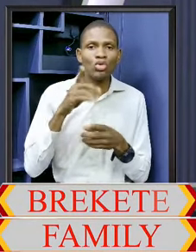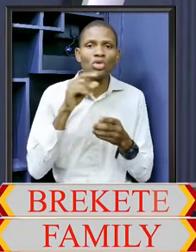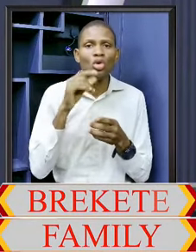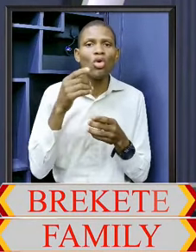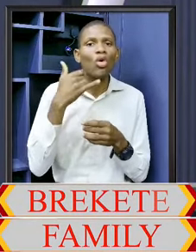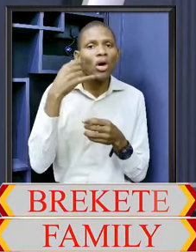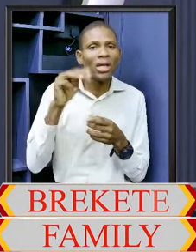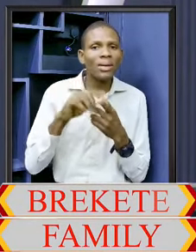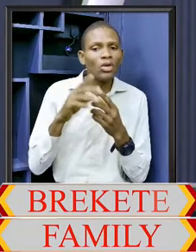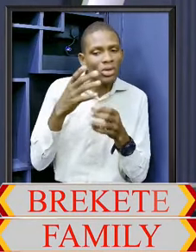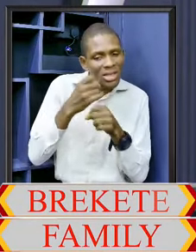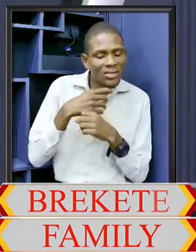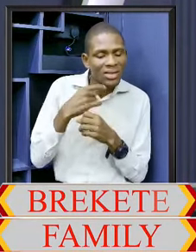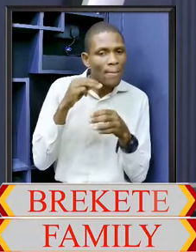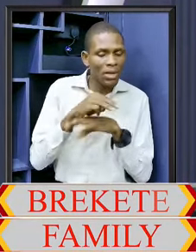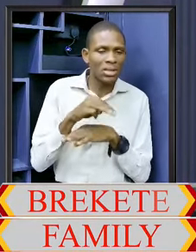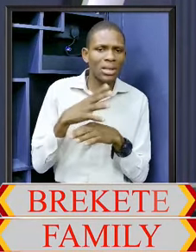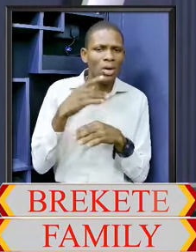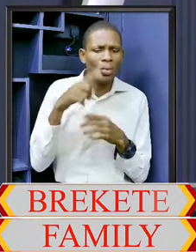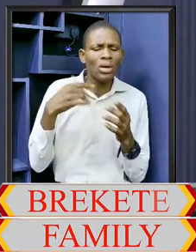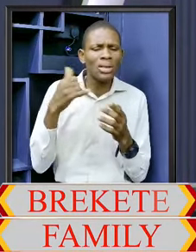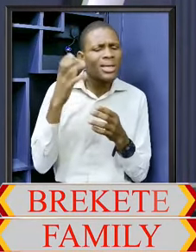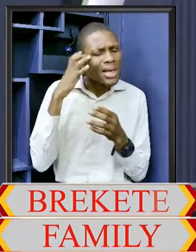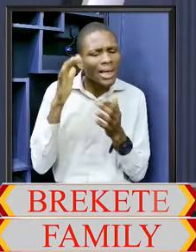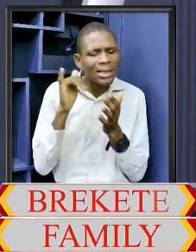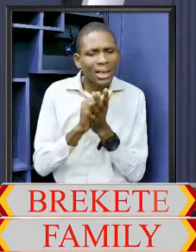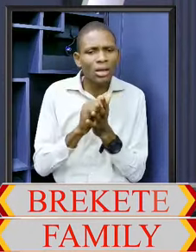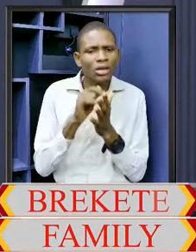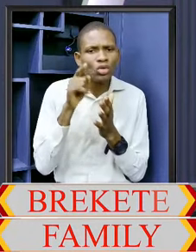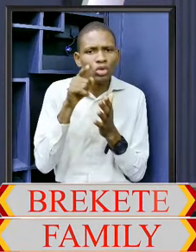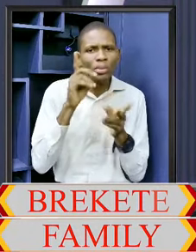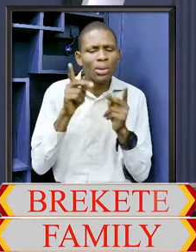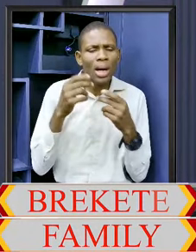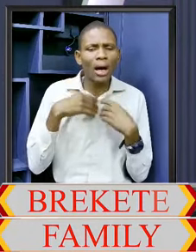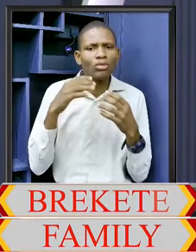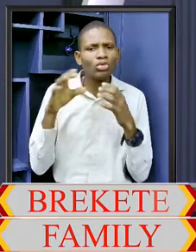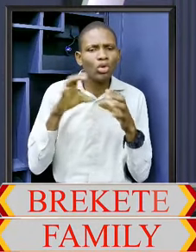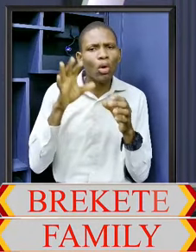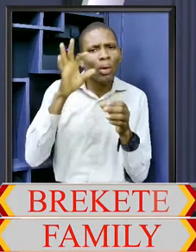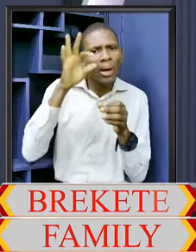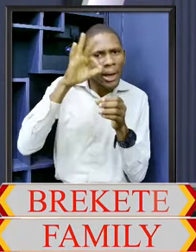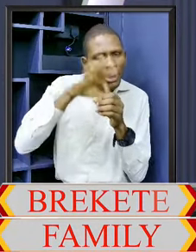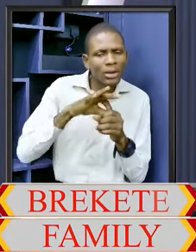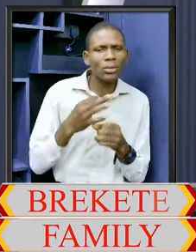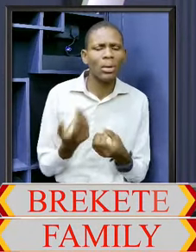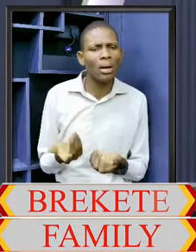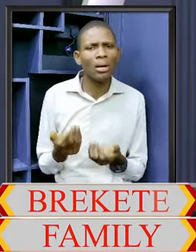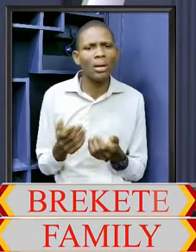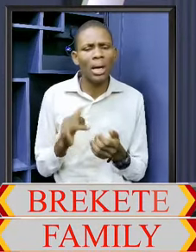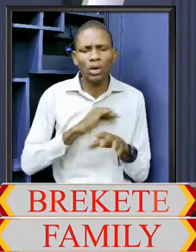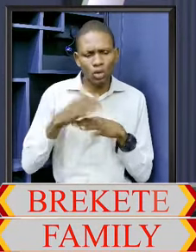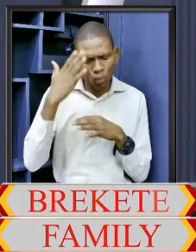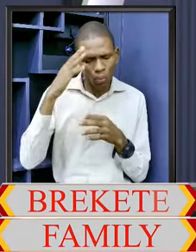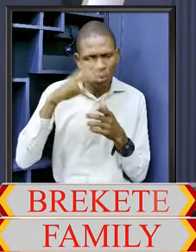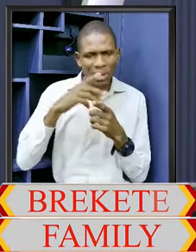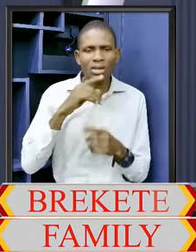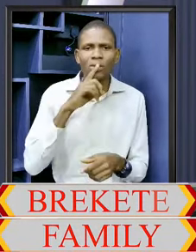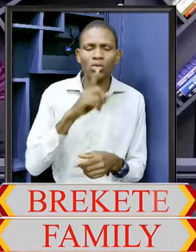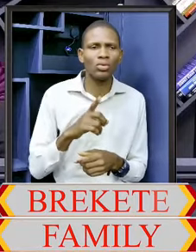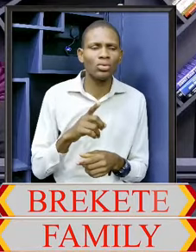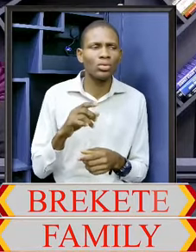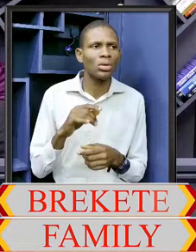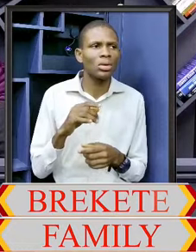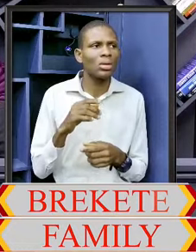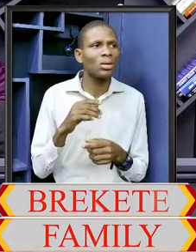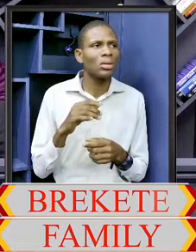next thing where they hear be say, ona don't do election. I don't know whether not true, now be the allegation.